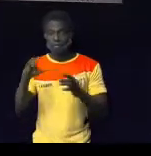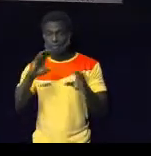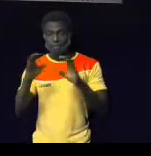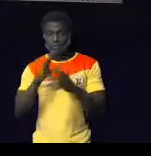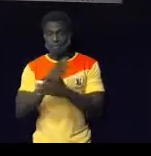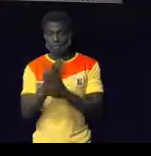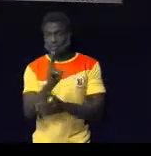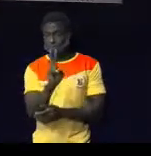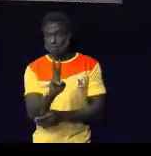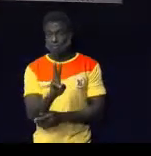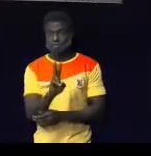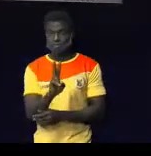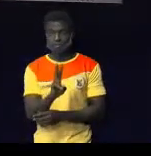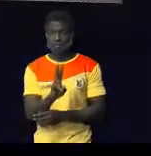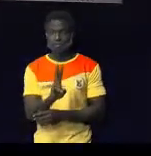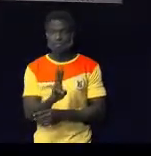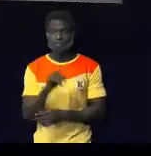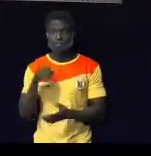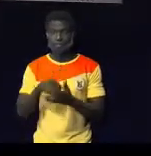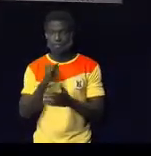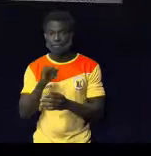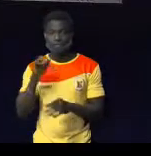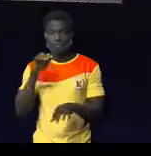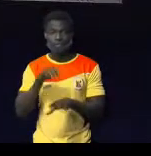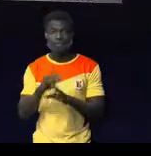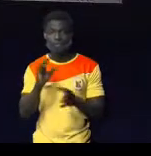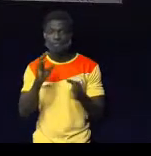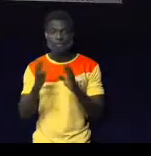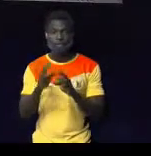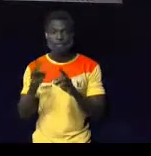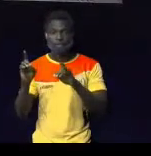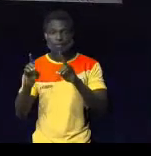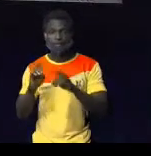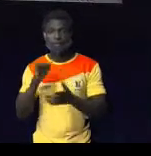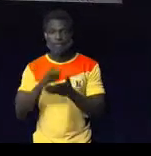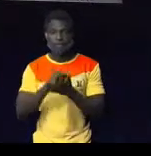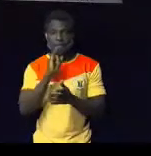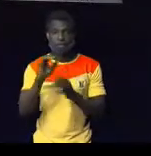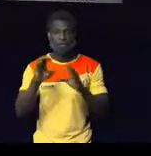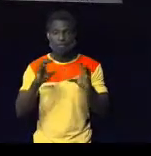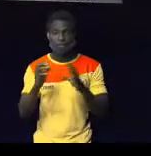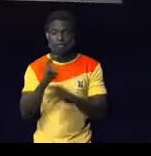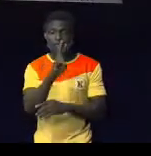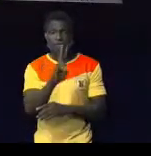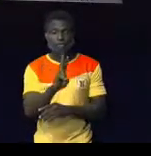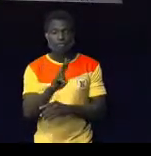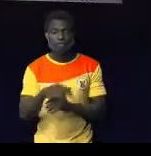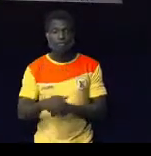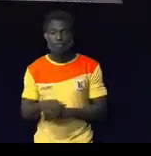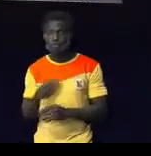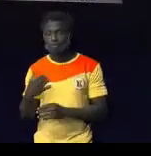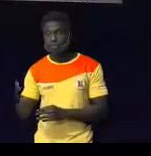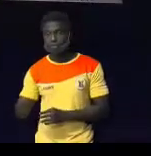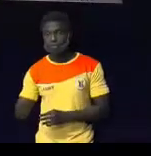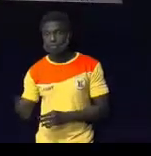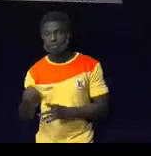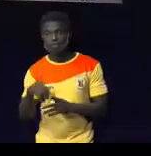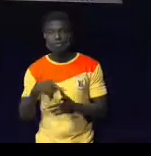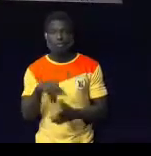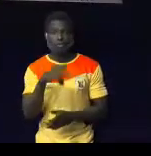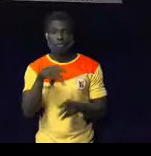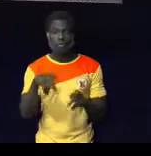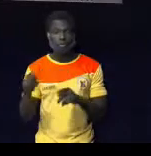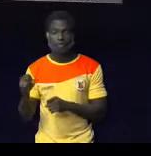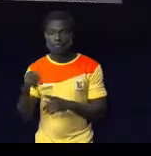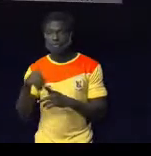now comparing between two, it is at the comparative degree. That is comparing two things or